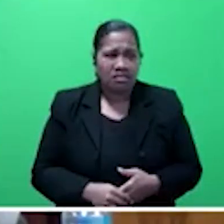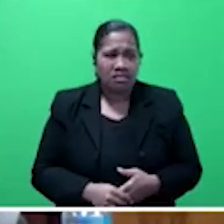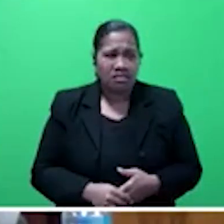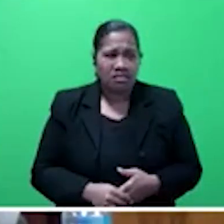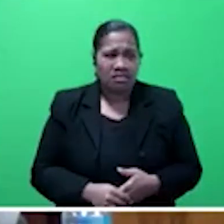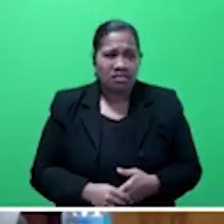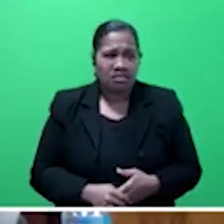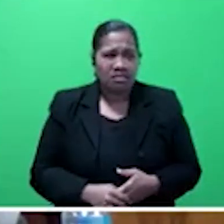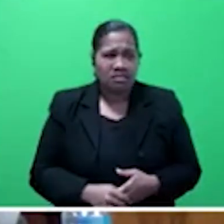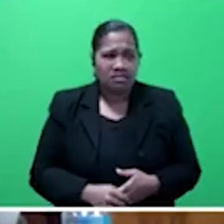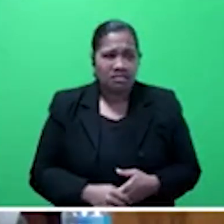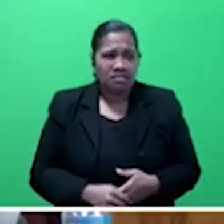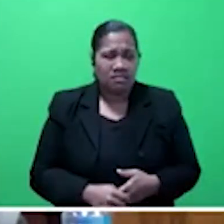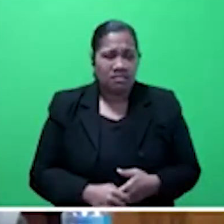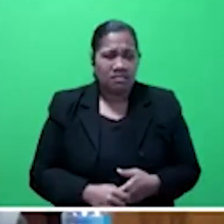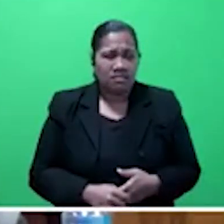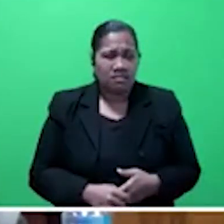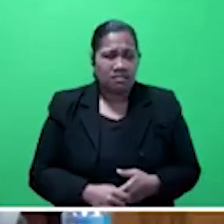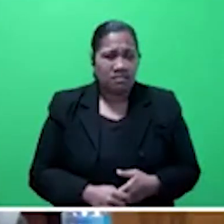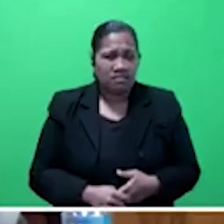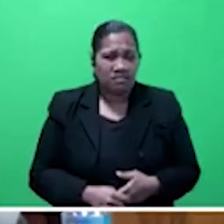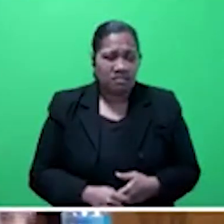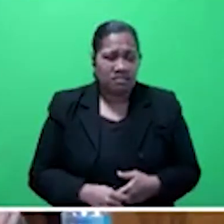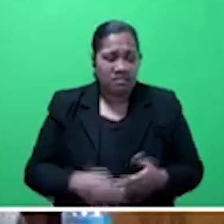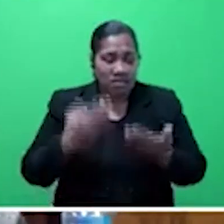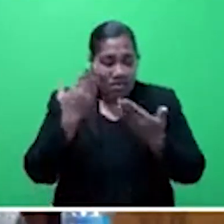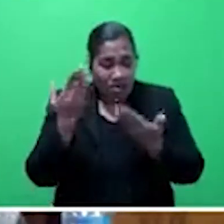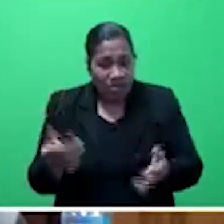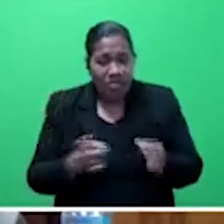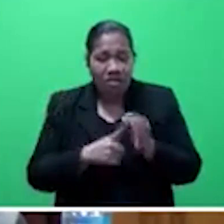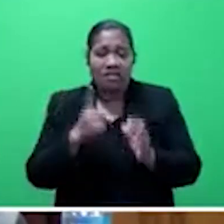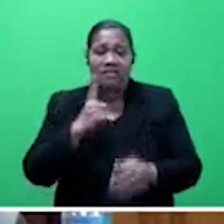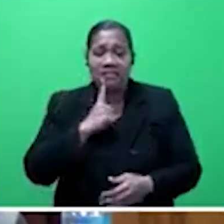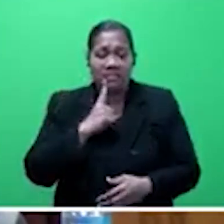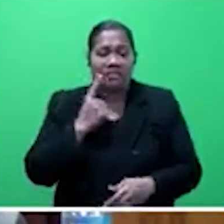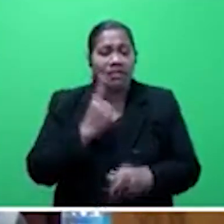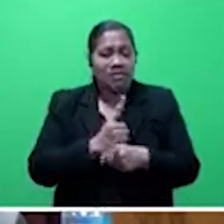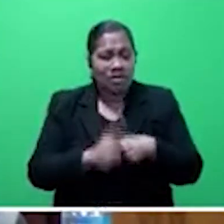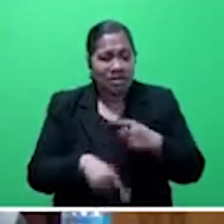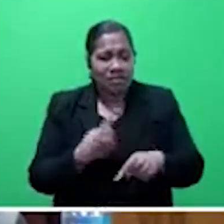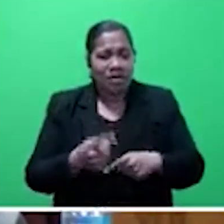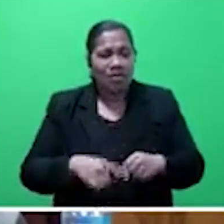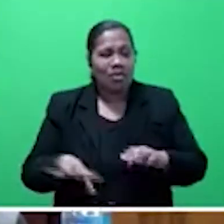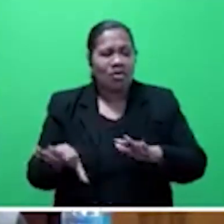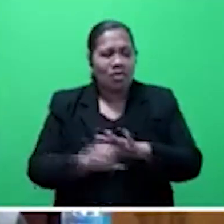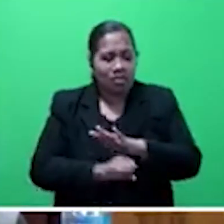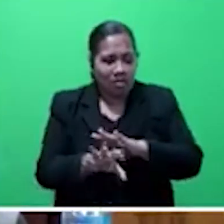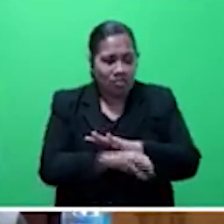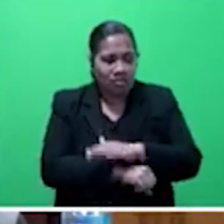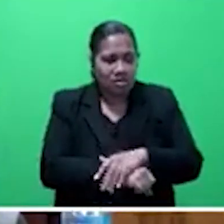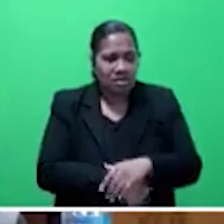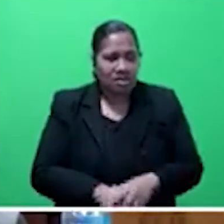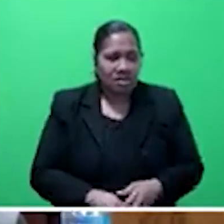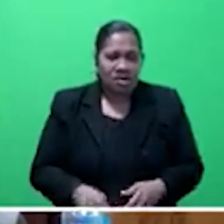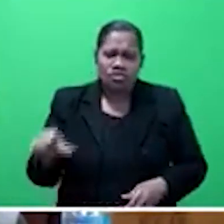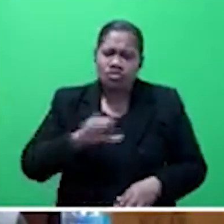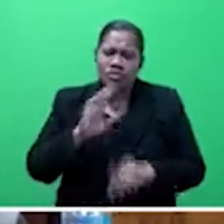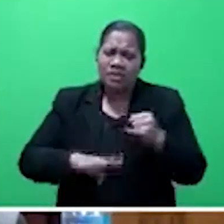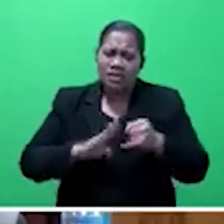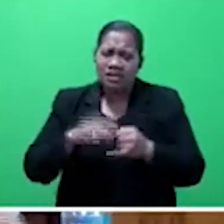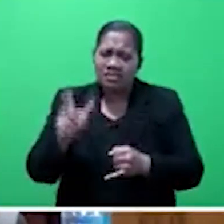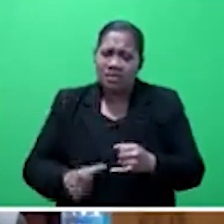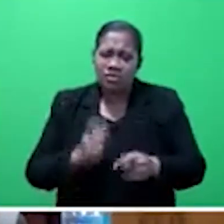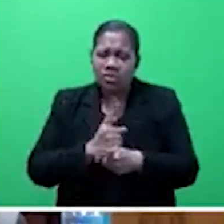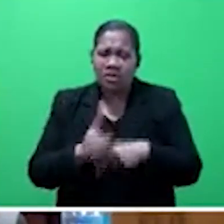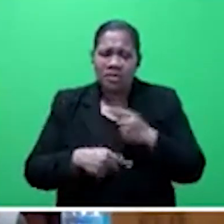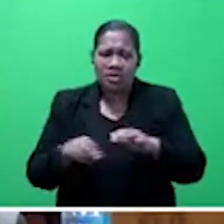Mr. Speaker say, Honourable Pio Tukundundua was talking about corruption. Mr. Speaker say he should be the last person to talk about corruption. He forced